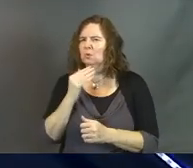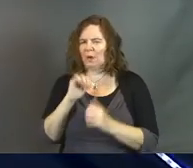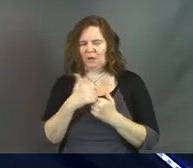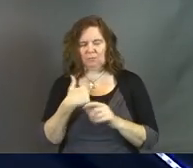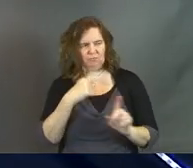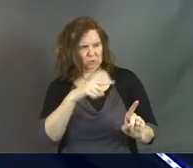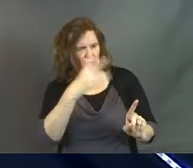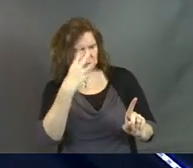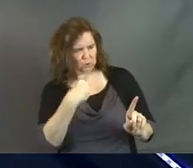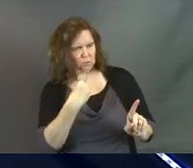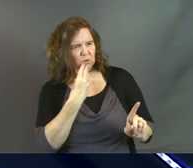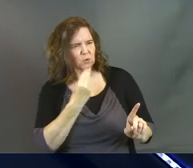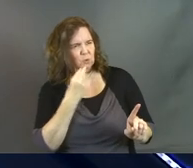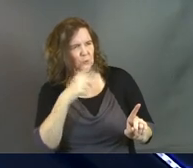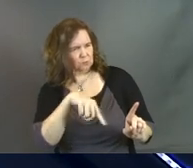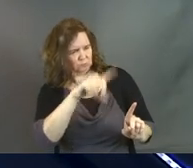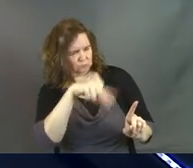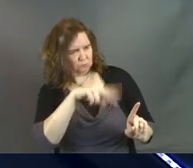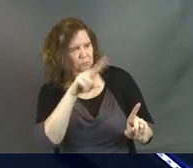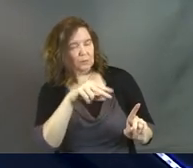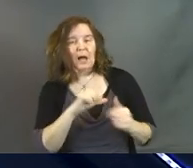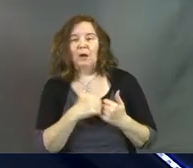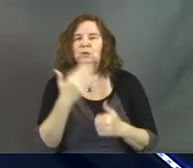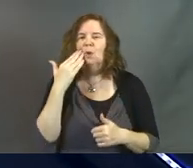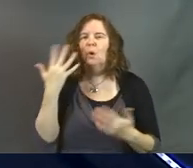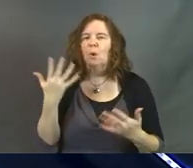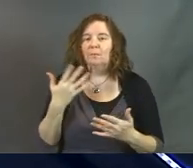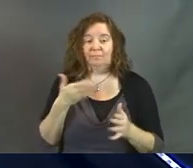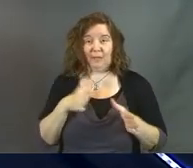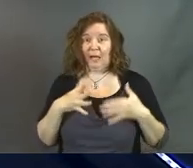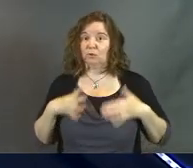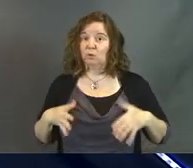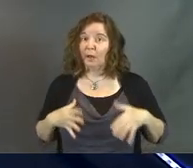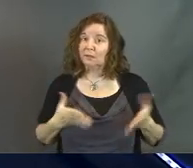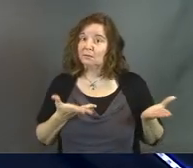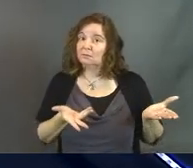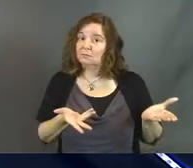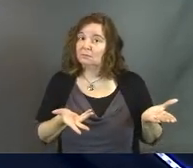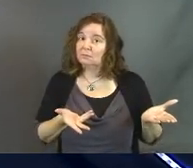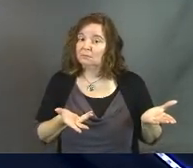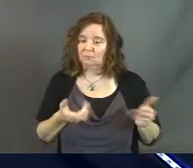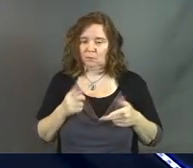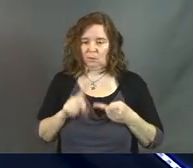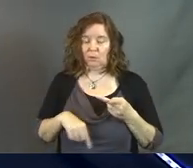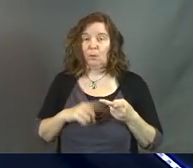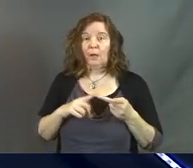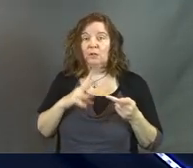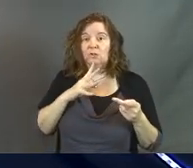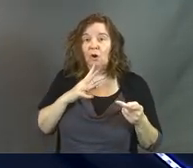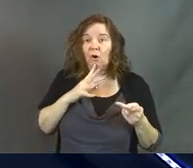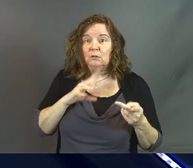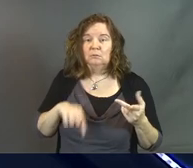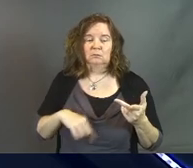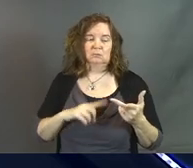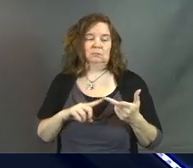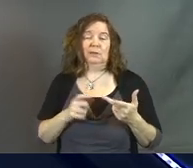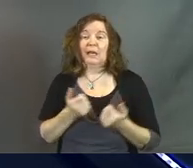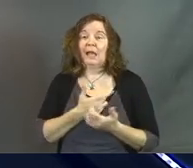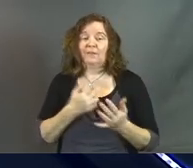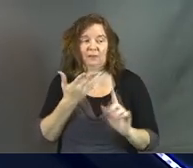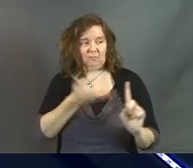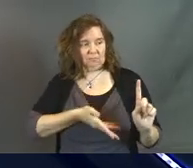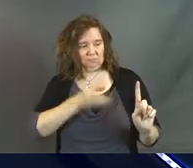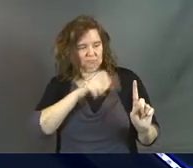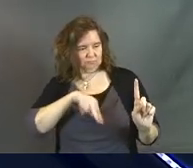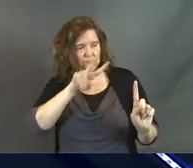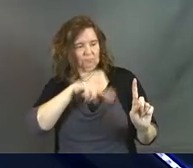says, you're a Jew. How does she know? The way he's dressed, the way he talks. Everything